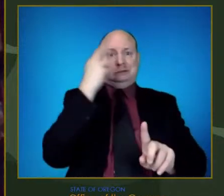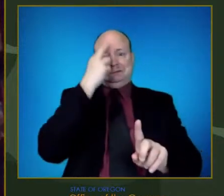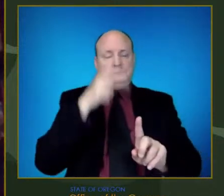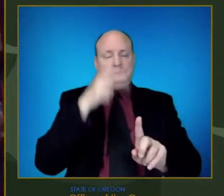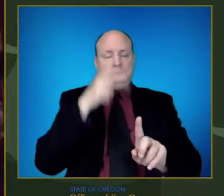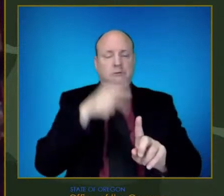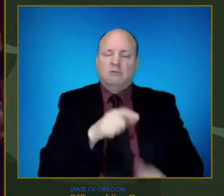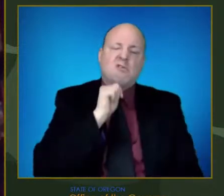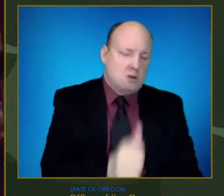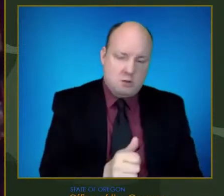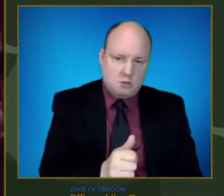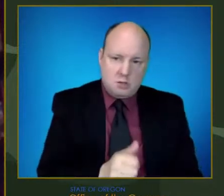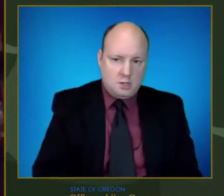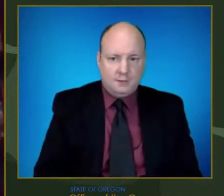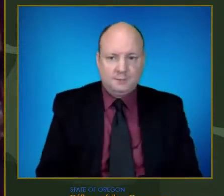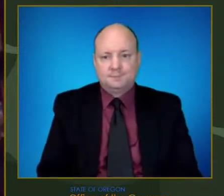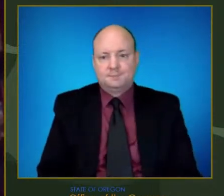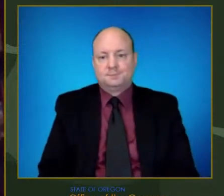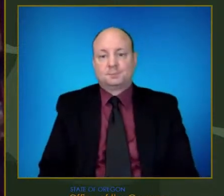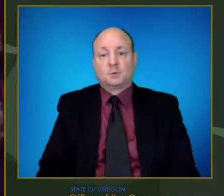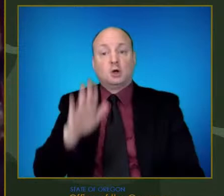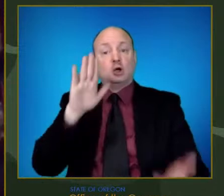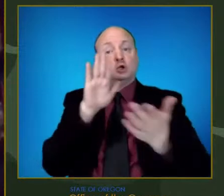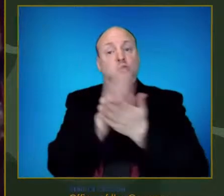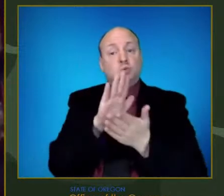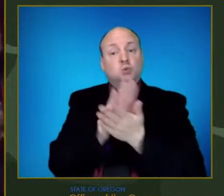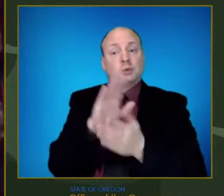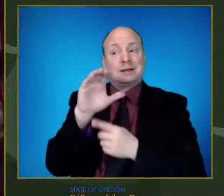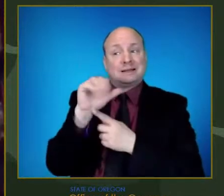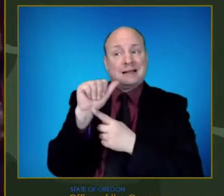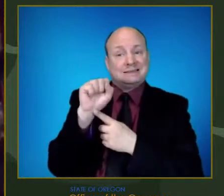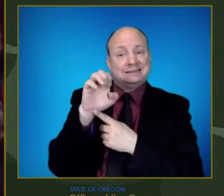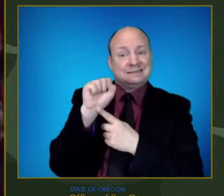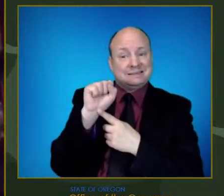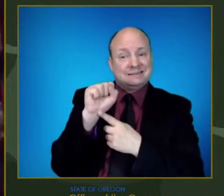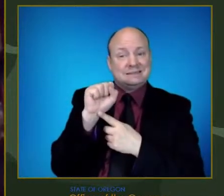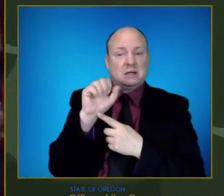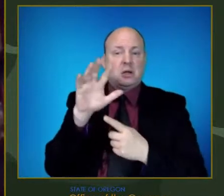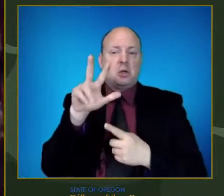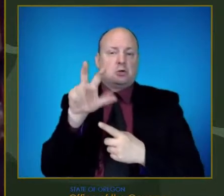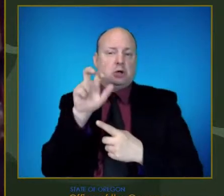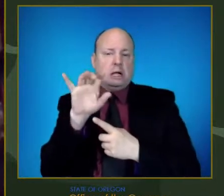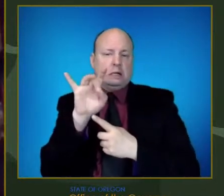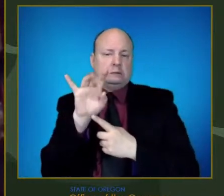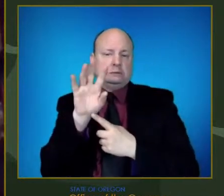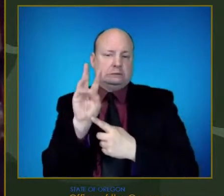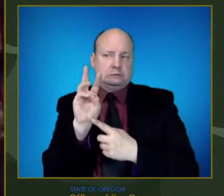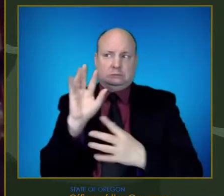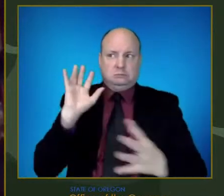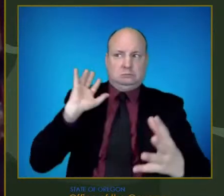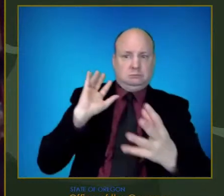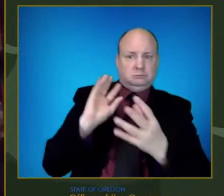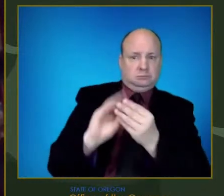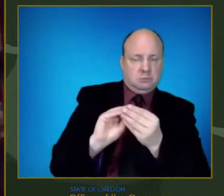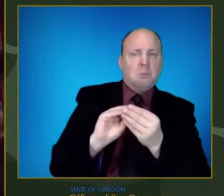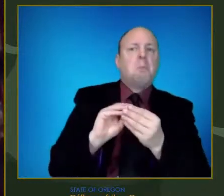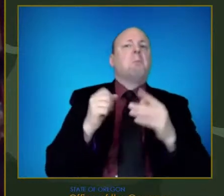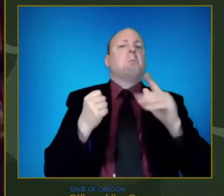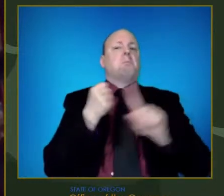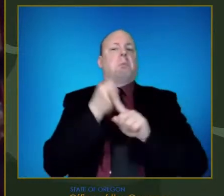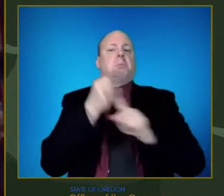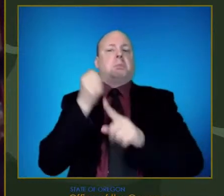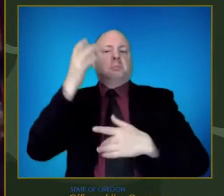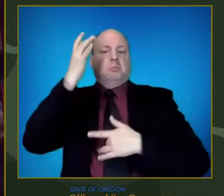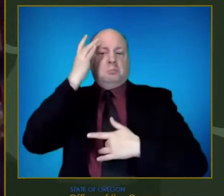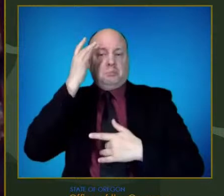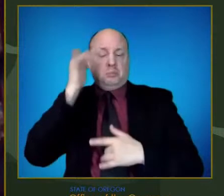386 school-associated cases between January and March of this year. Of that number, 218 had only one case